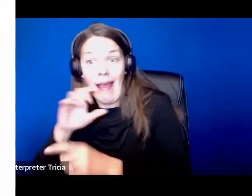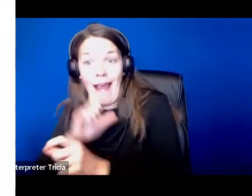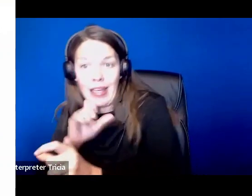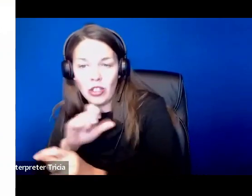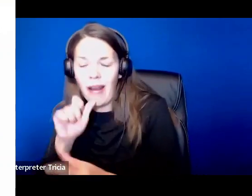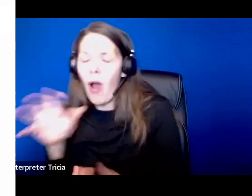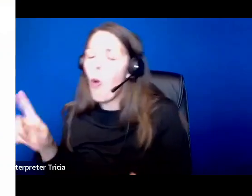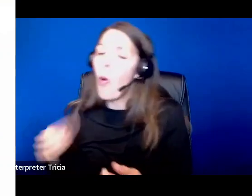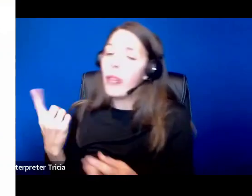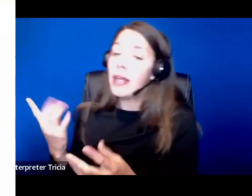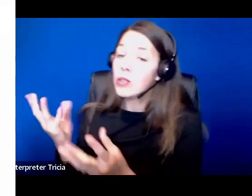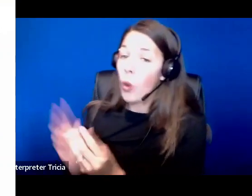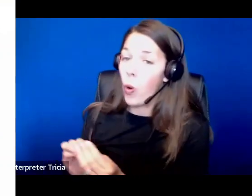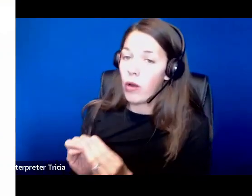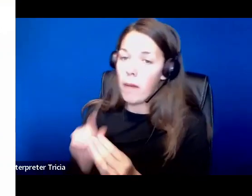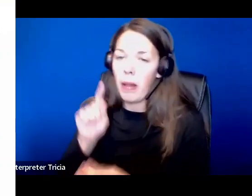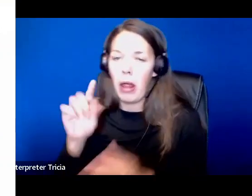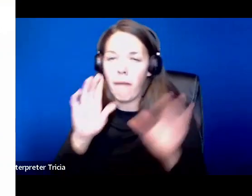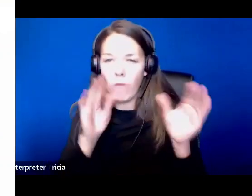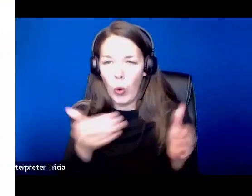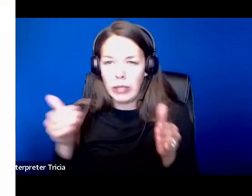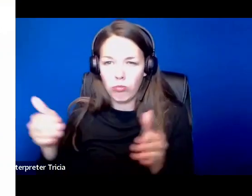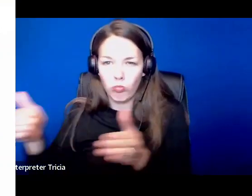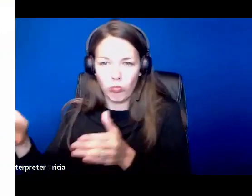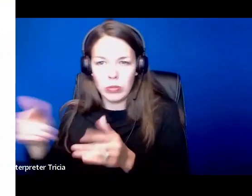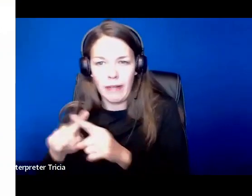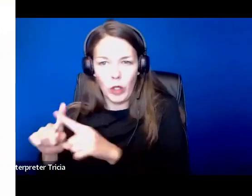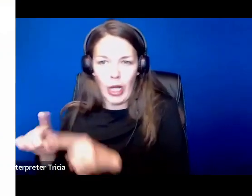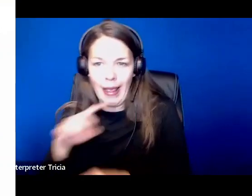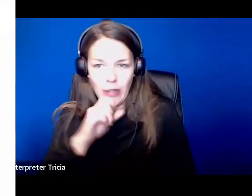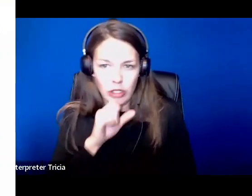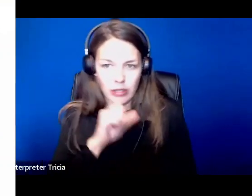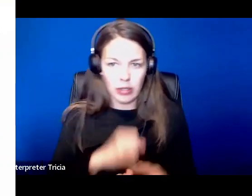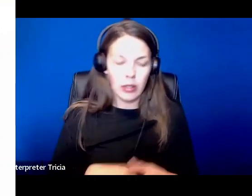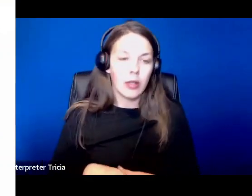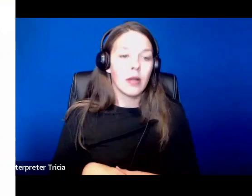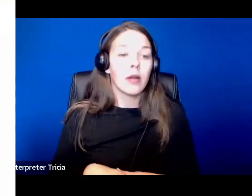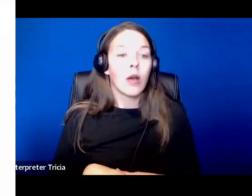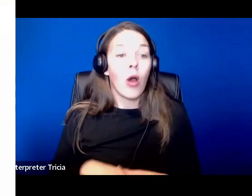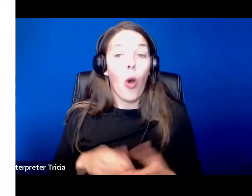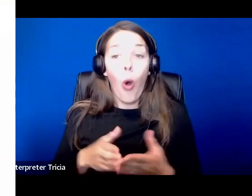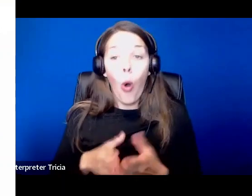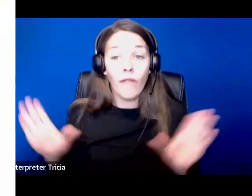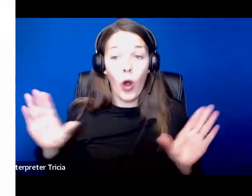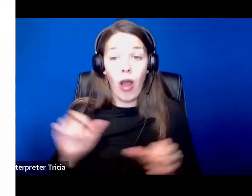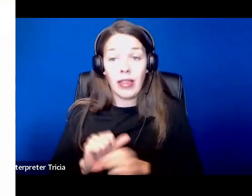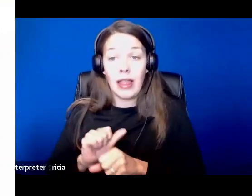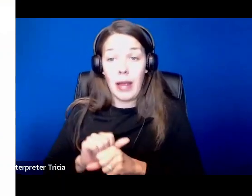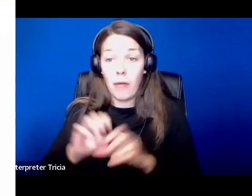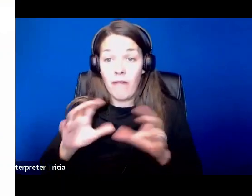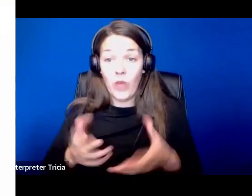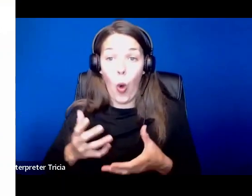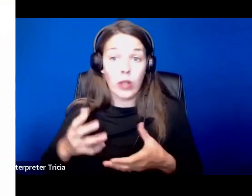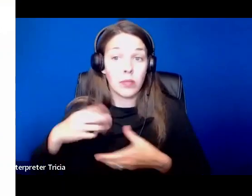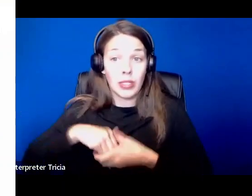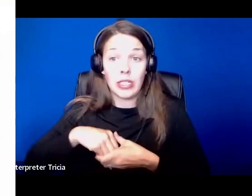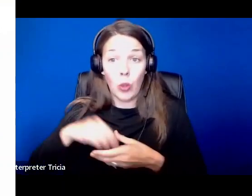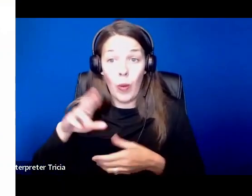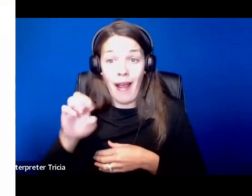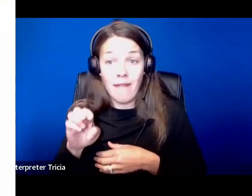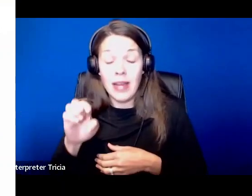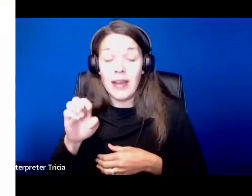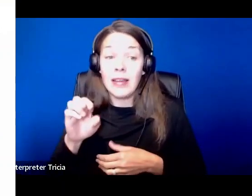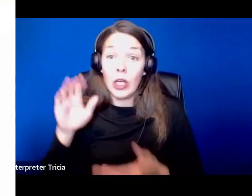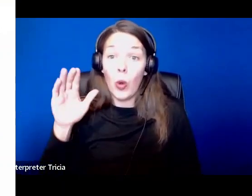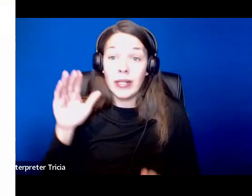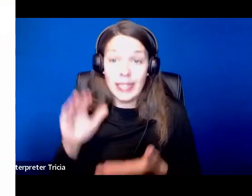total. And what I was getting at here was that overall labor force participation rate can go down even if every age